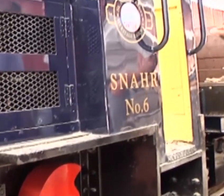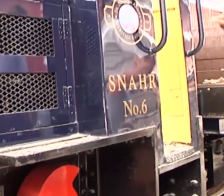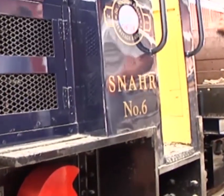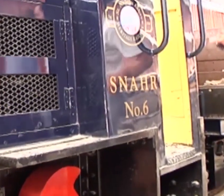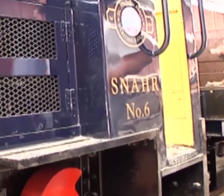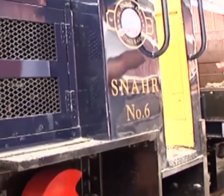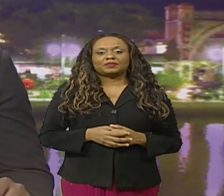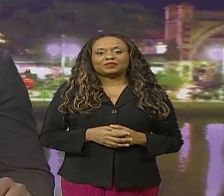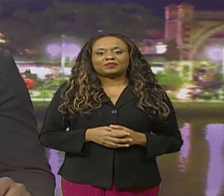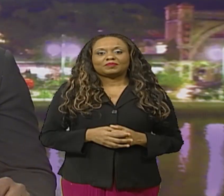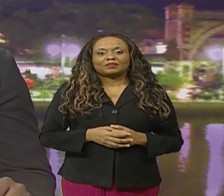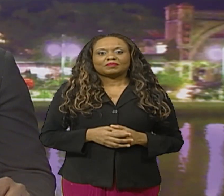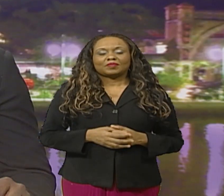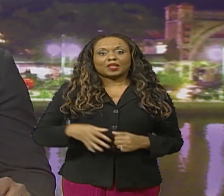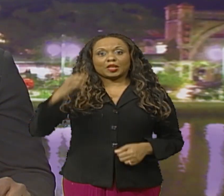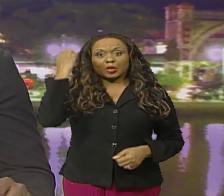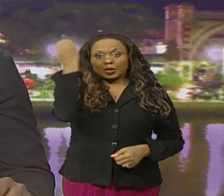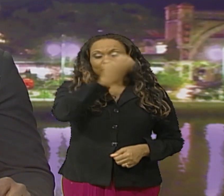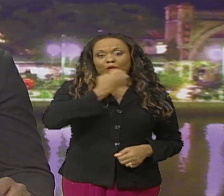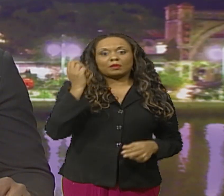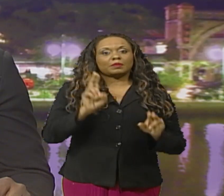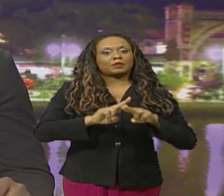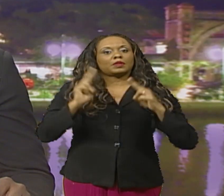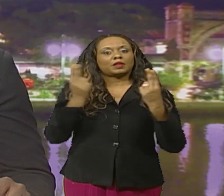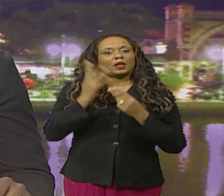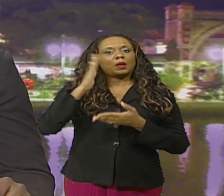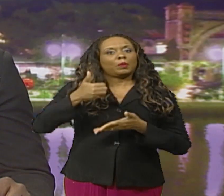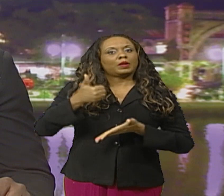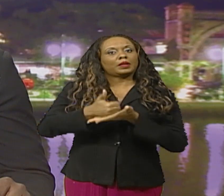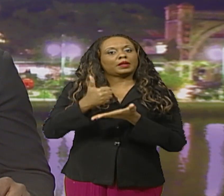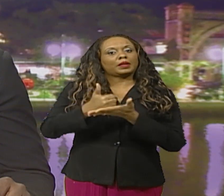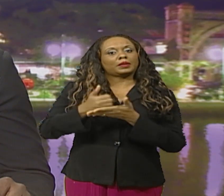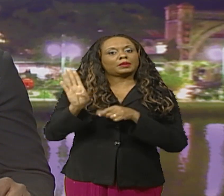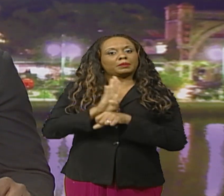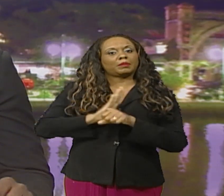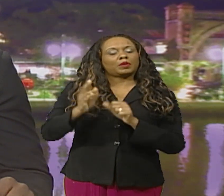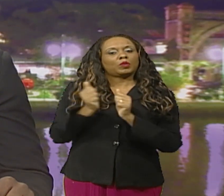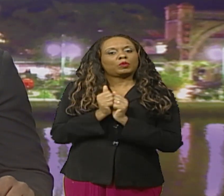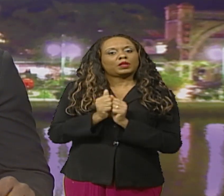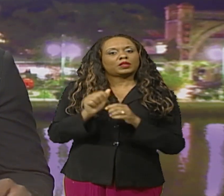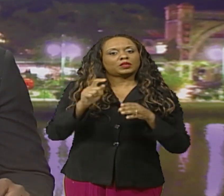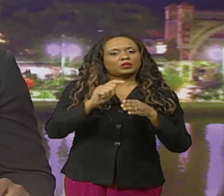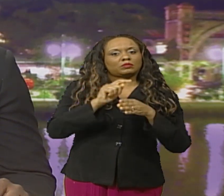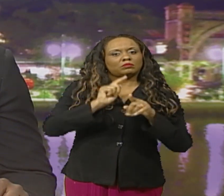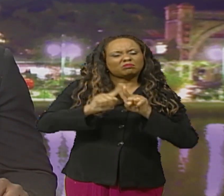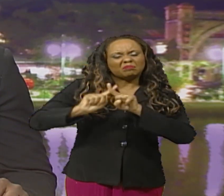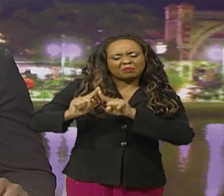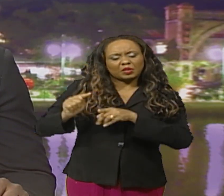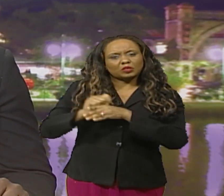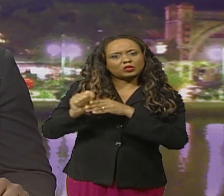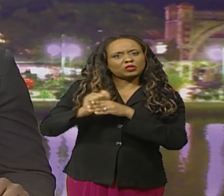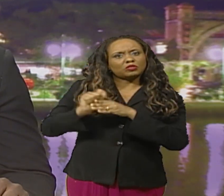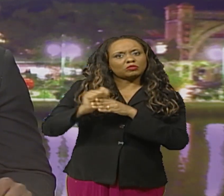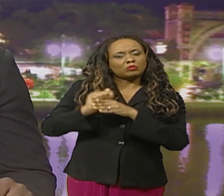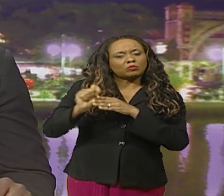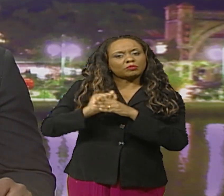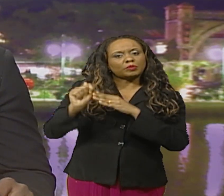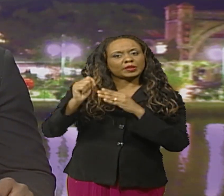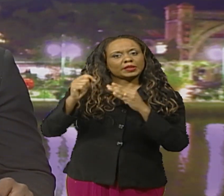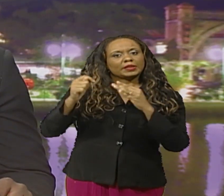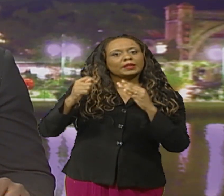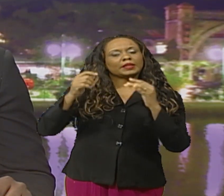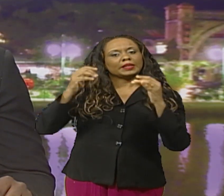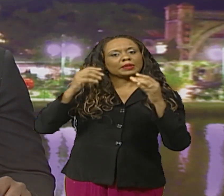News. The European Union is to assist Barbados with several training cooperation initiatives. First Secretary of the